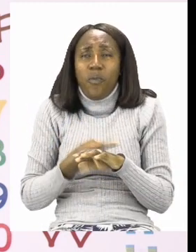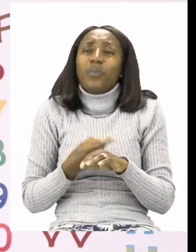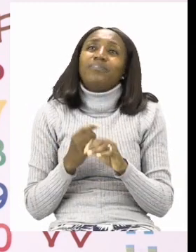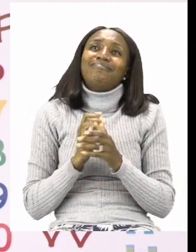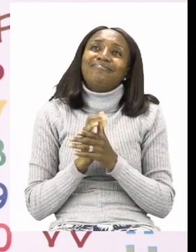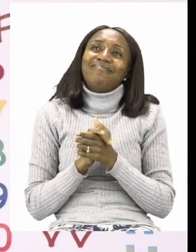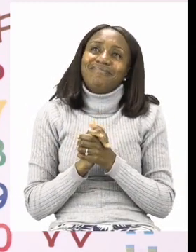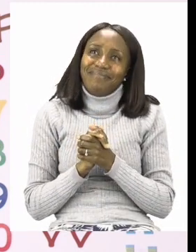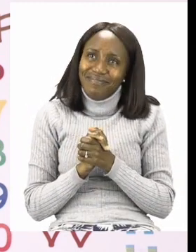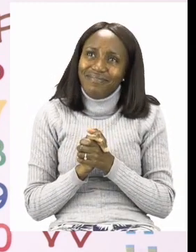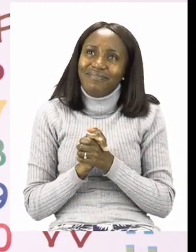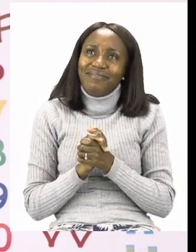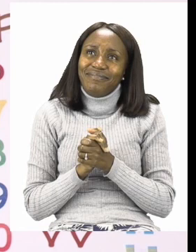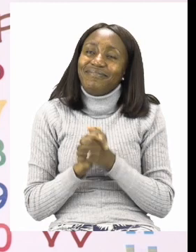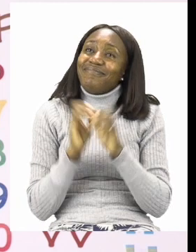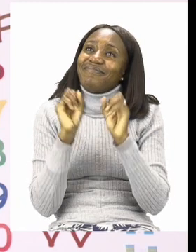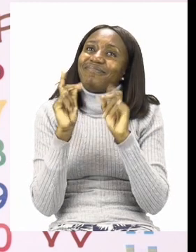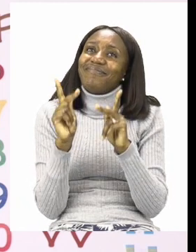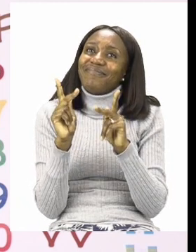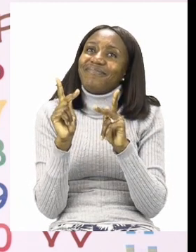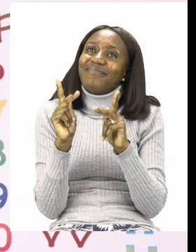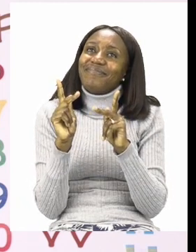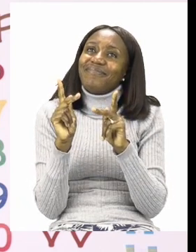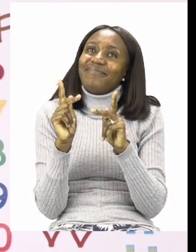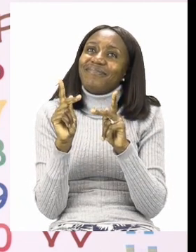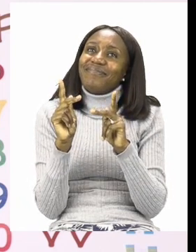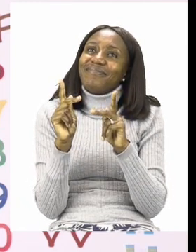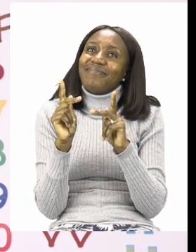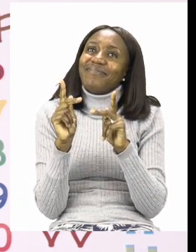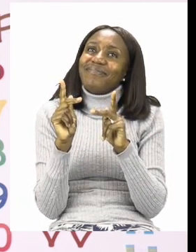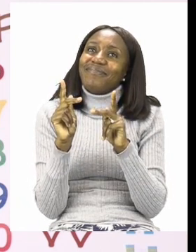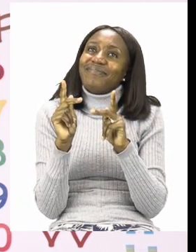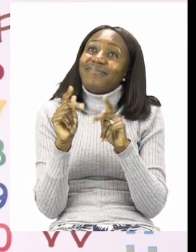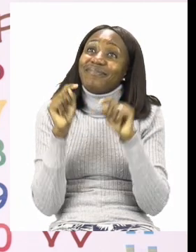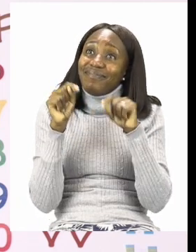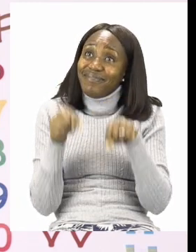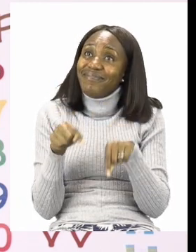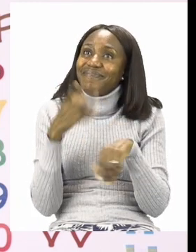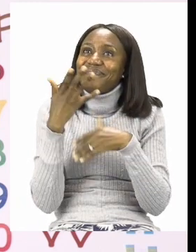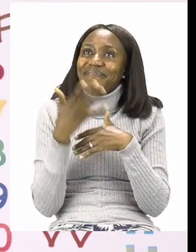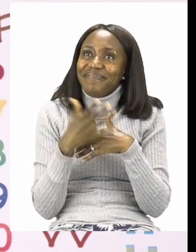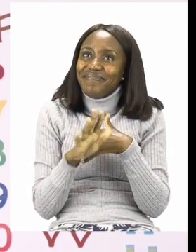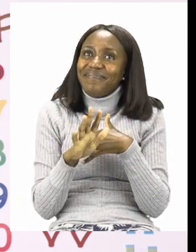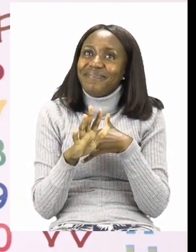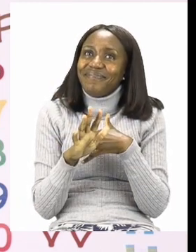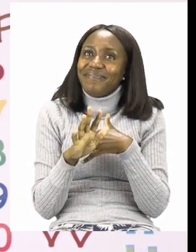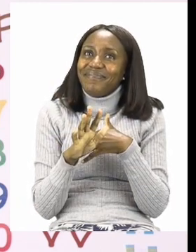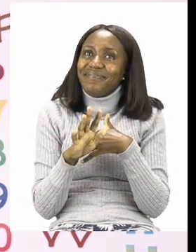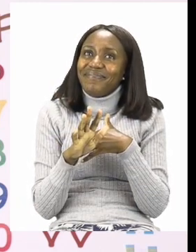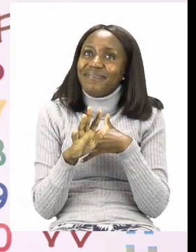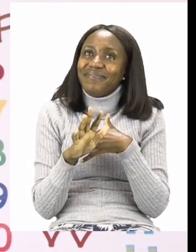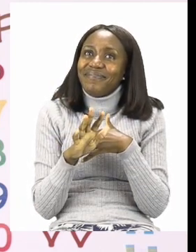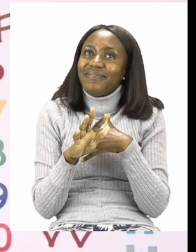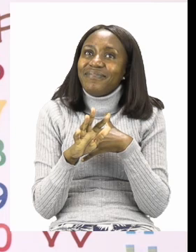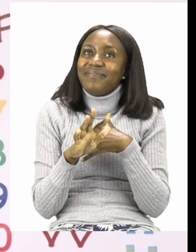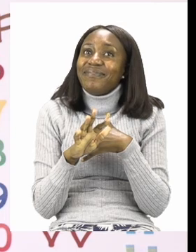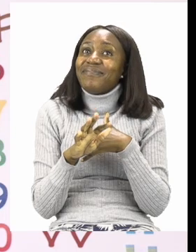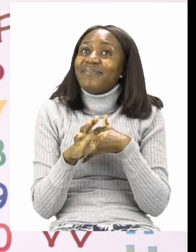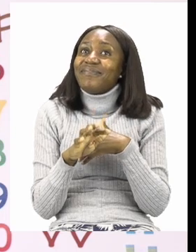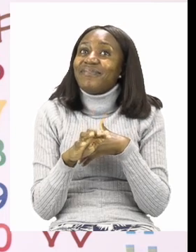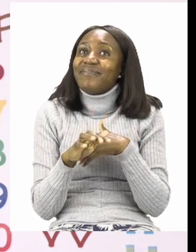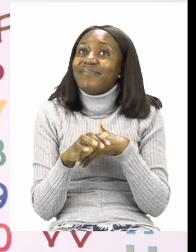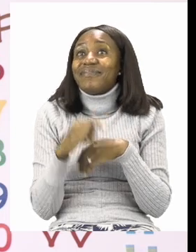care. Okay, right, boys and girls, so we are done for today, and I am going to go on